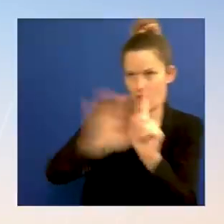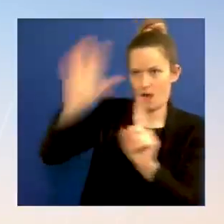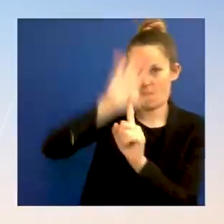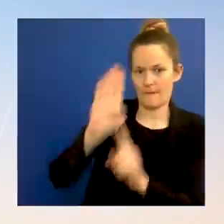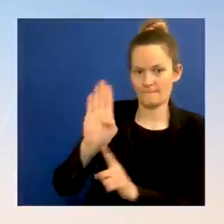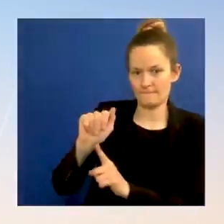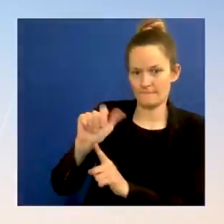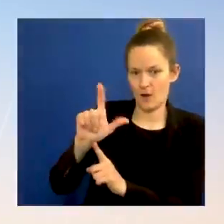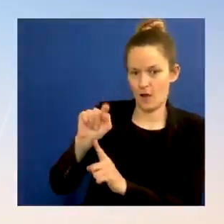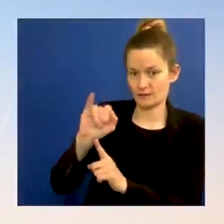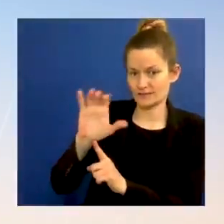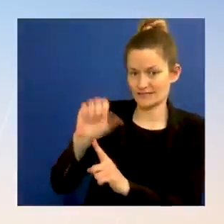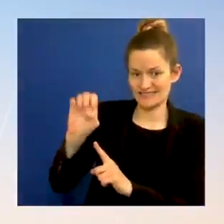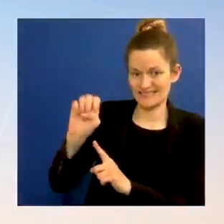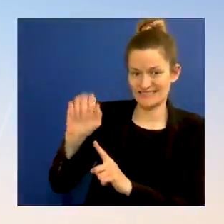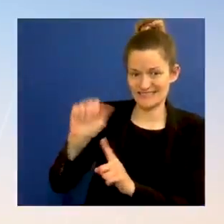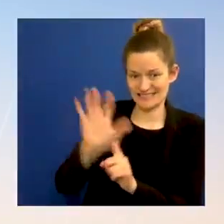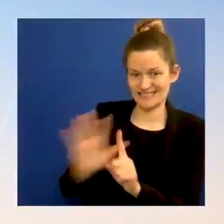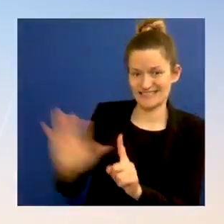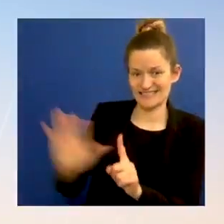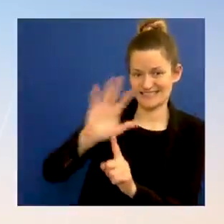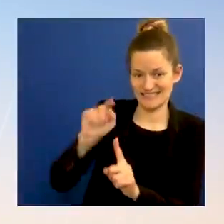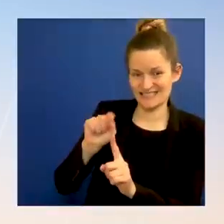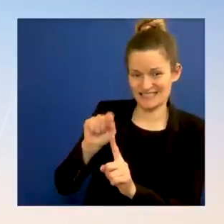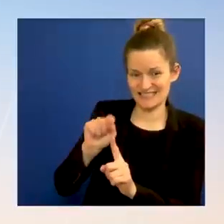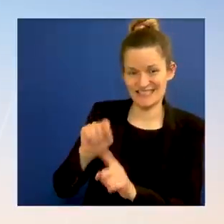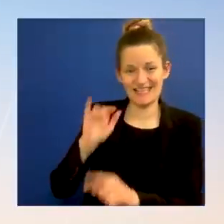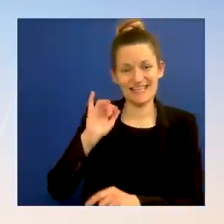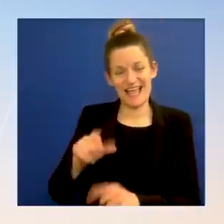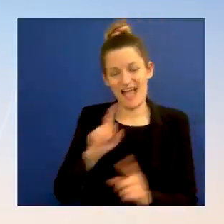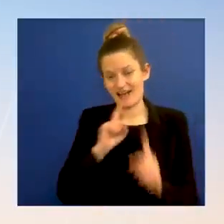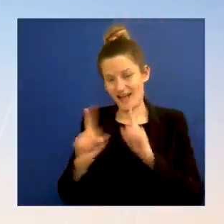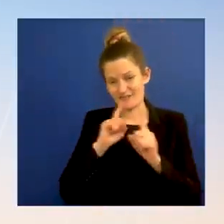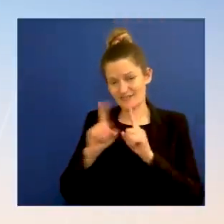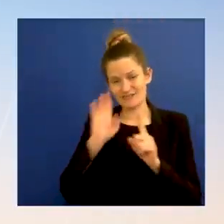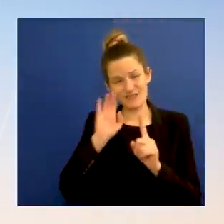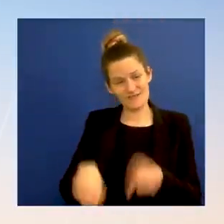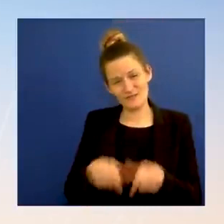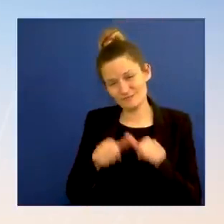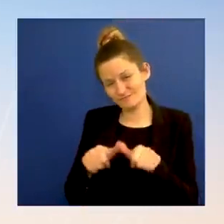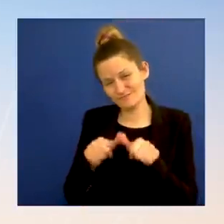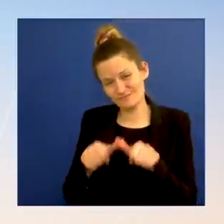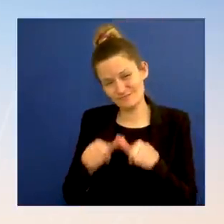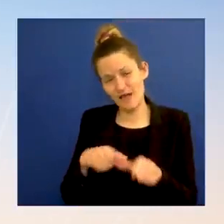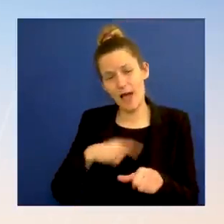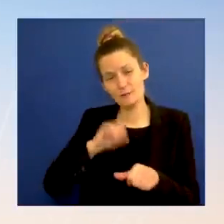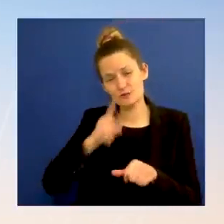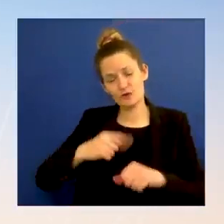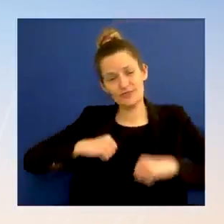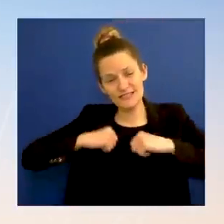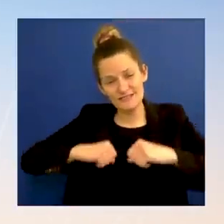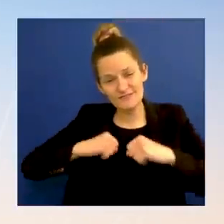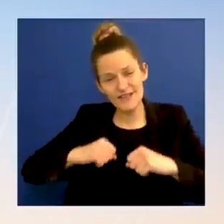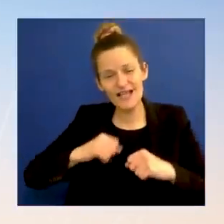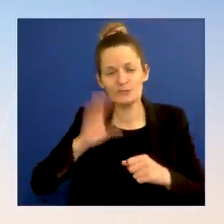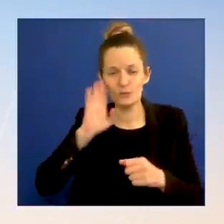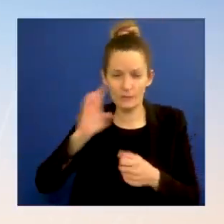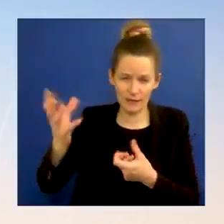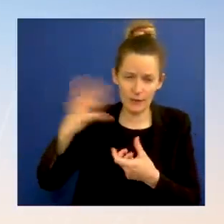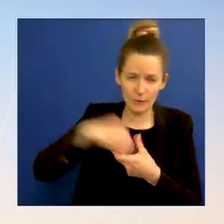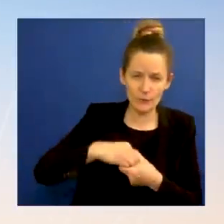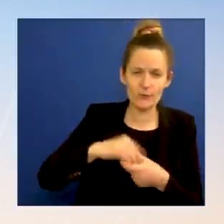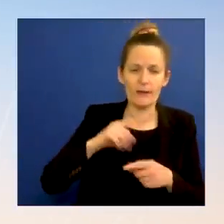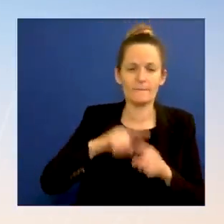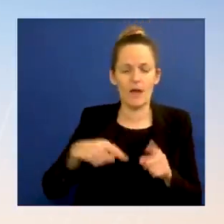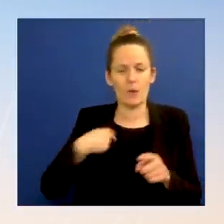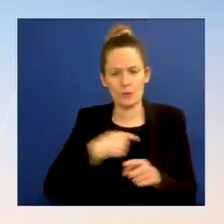continuing conversation. I'm sure that their defense and security and our close ties will be a part of it, but we'll let them have the meeting, and then we will have more to say, I'm sure, after